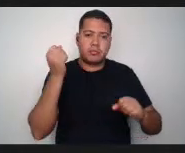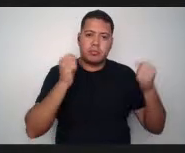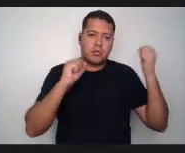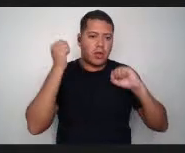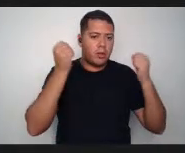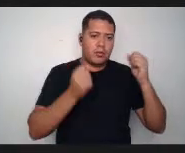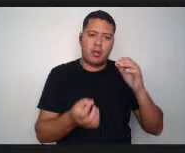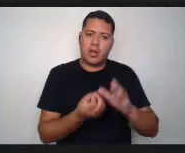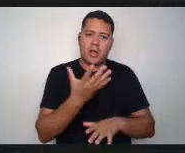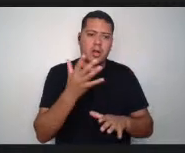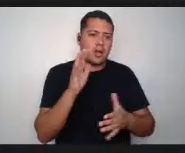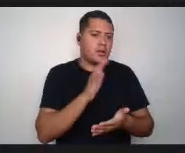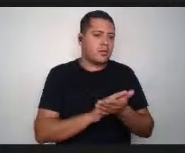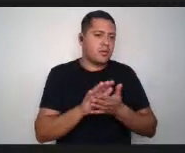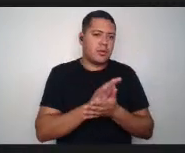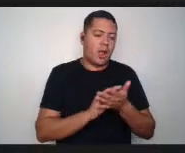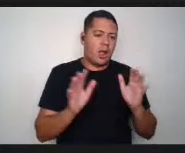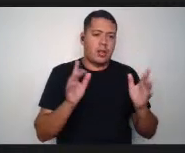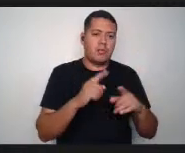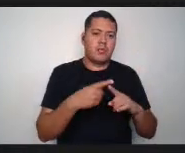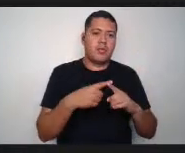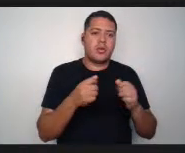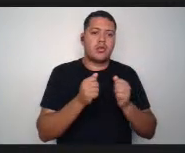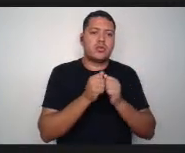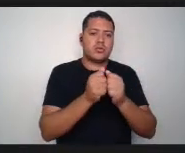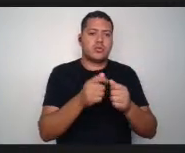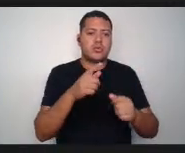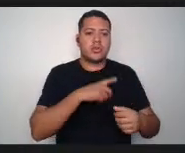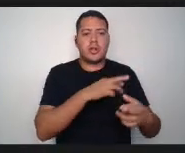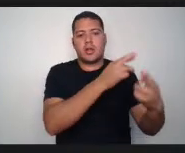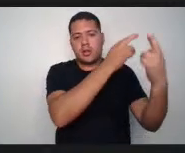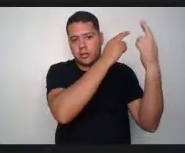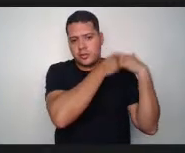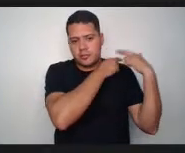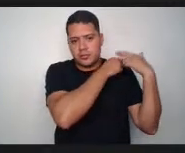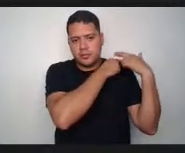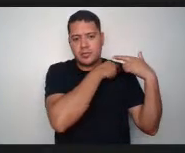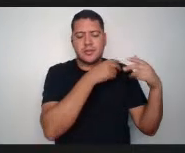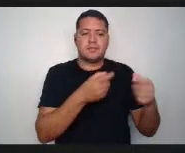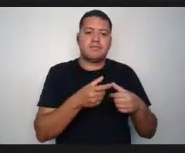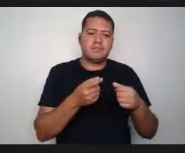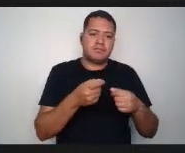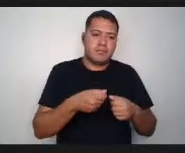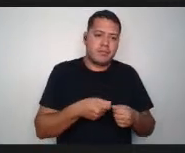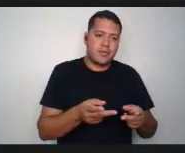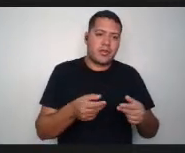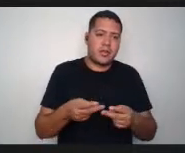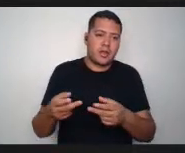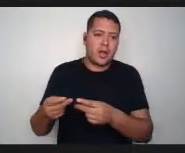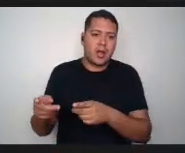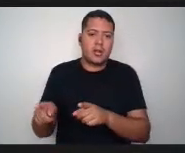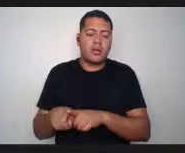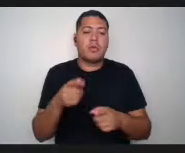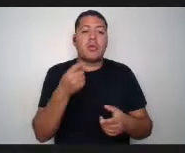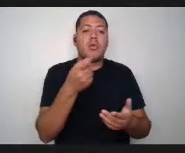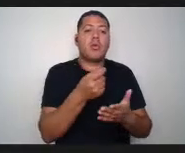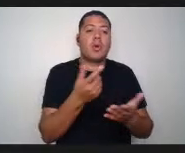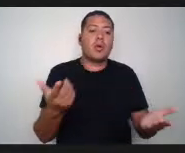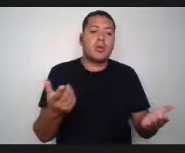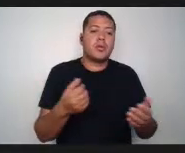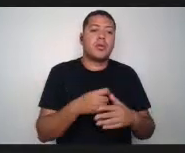And it's not only to make the production external, but you also externalize responsibility and cost as